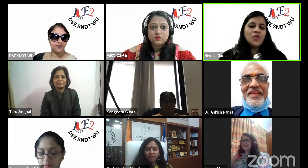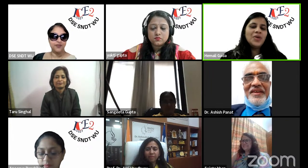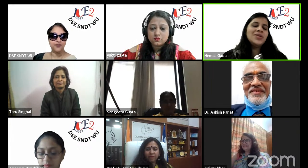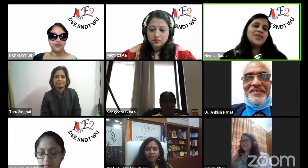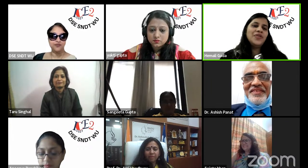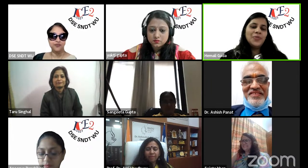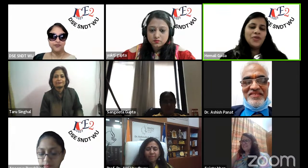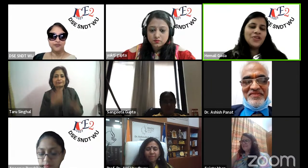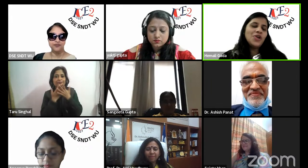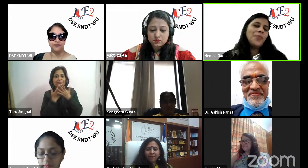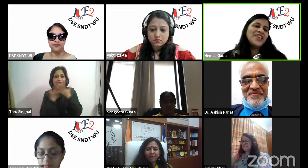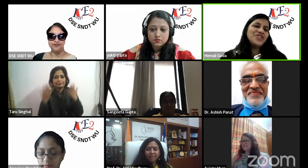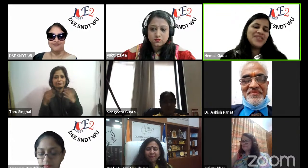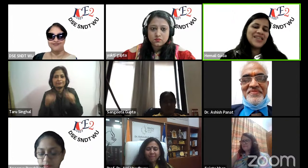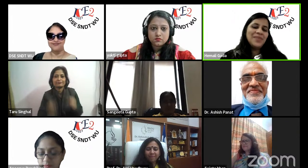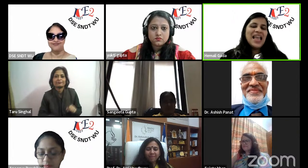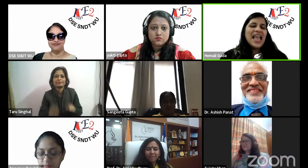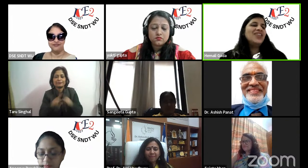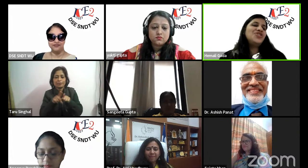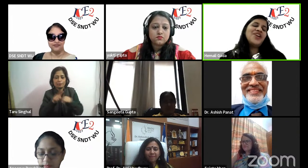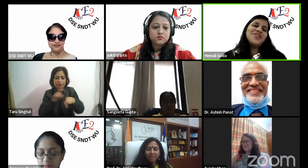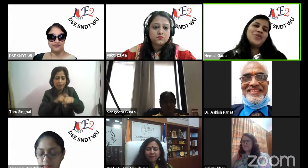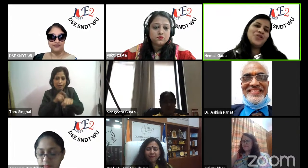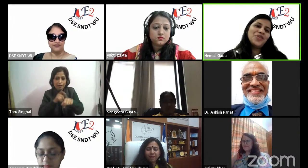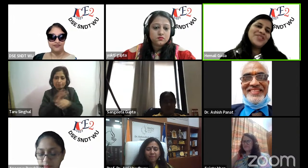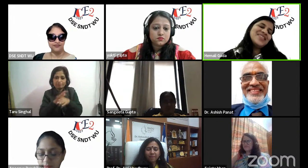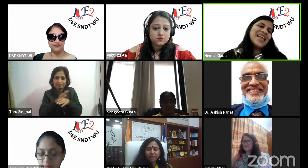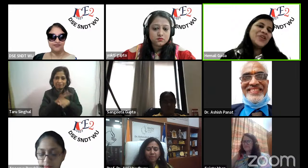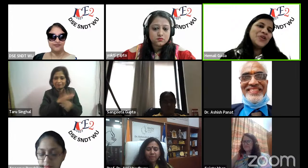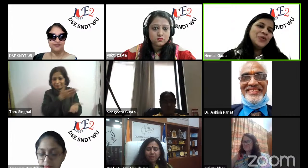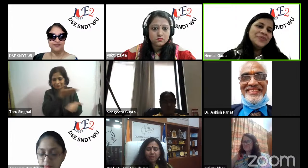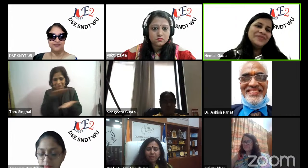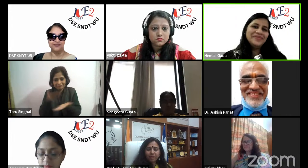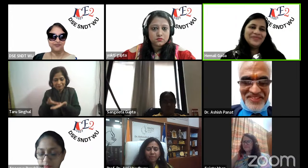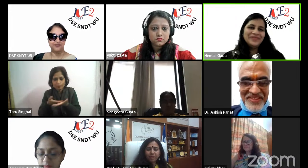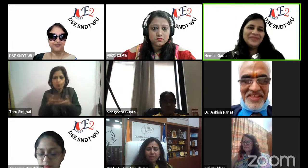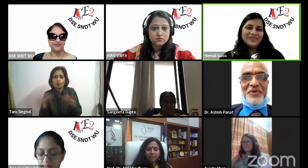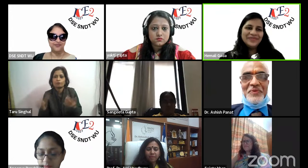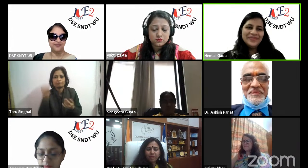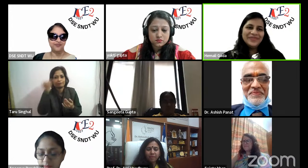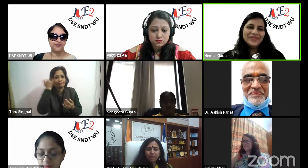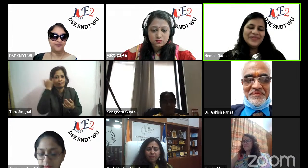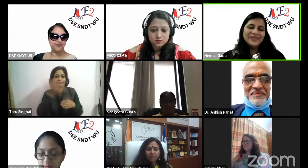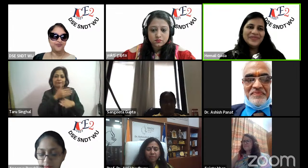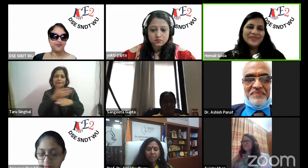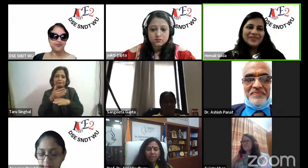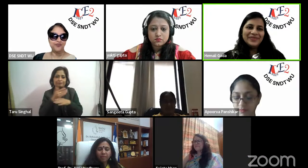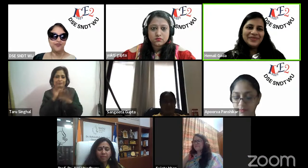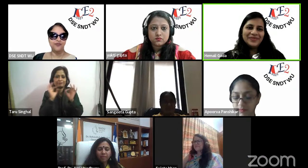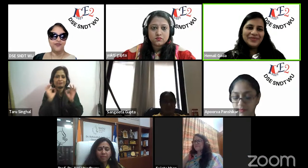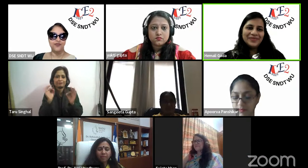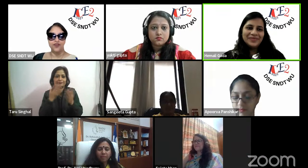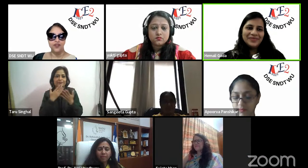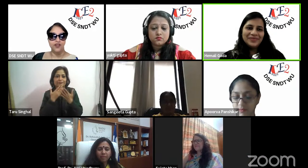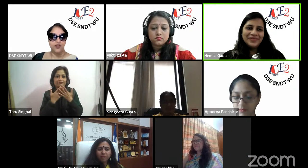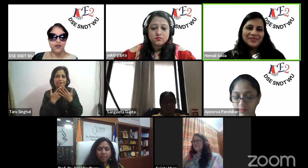Thank you so much, sir, for removing your precious time and sharing your thoughts. Thank you. Thank you.